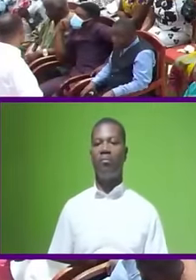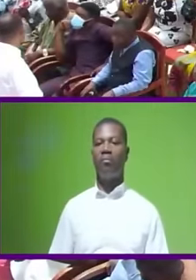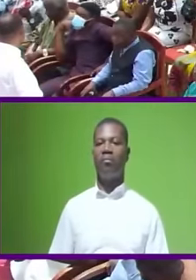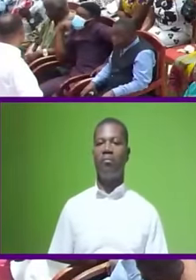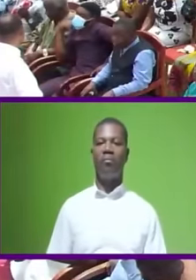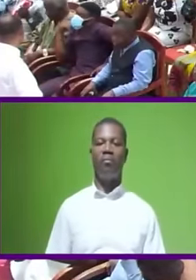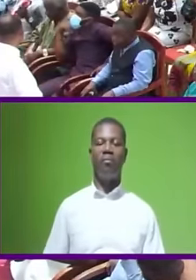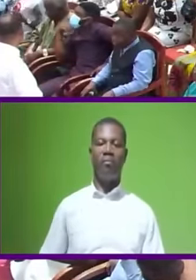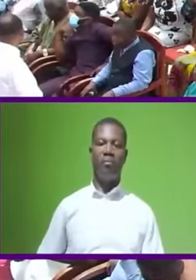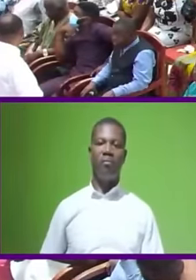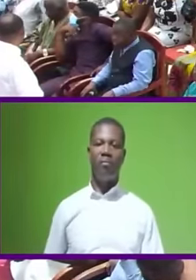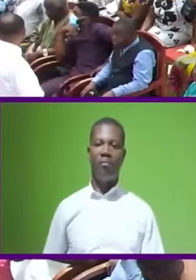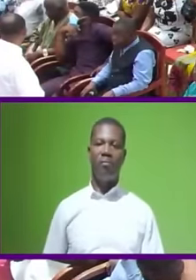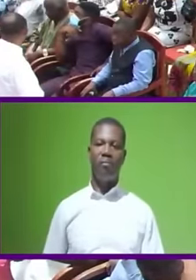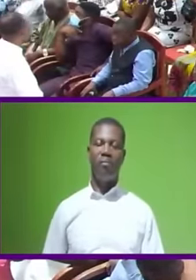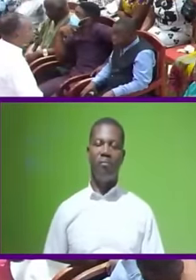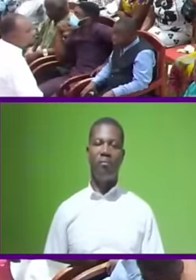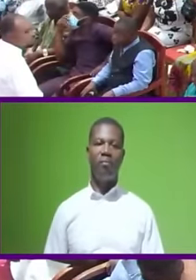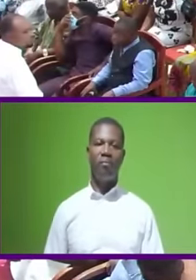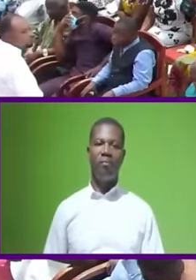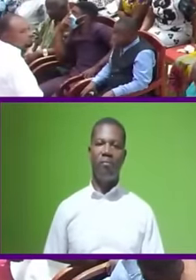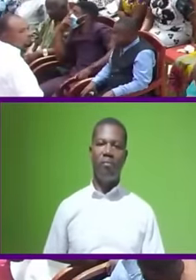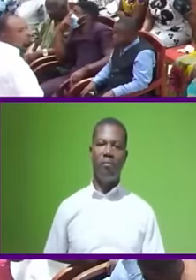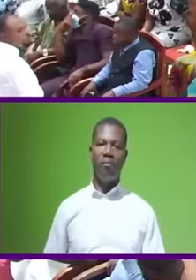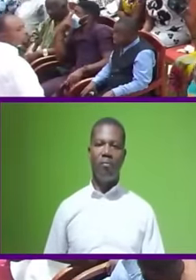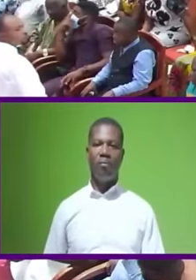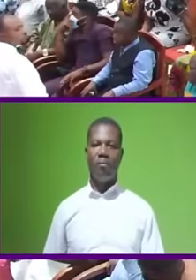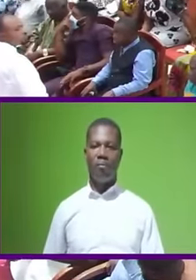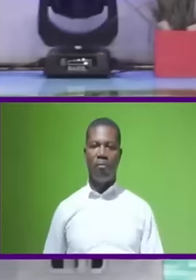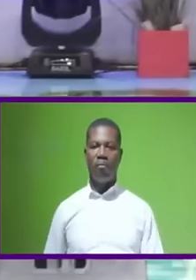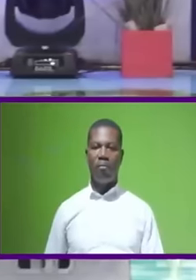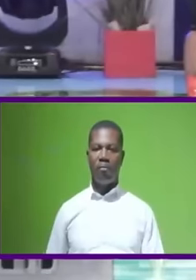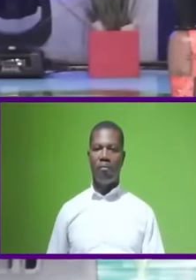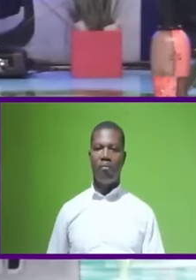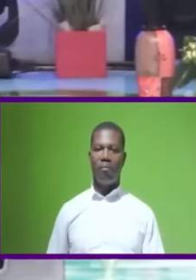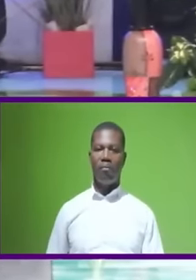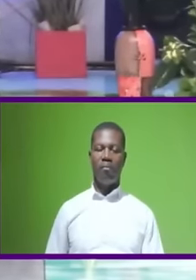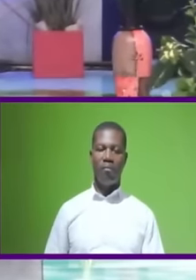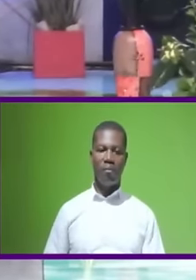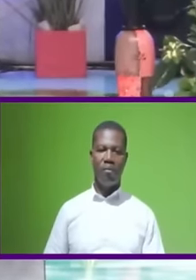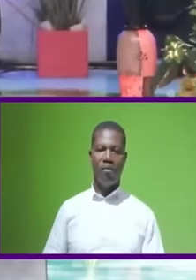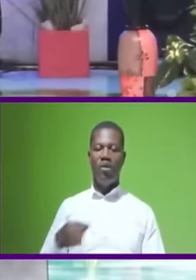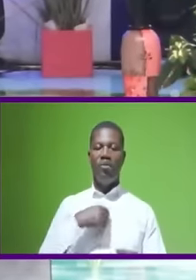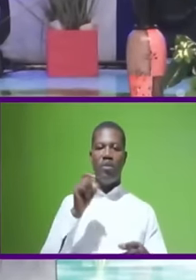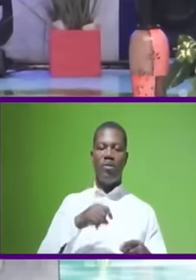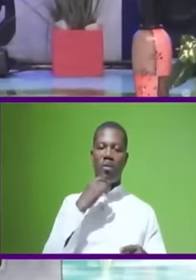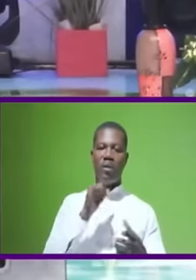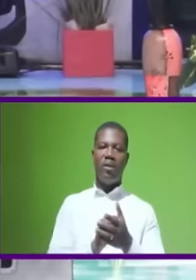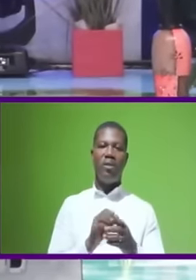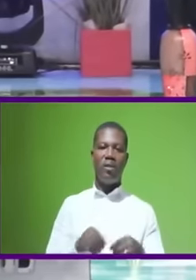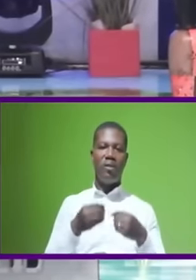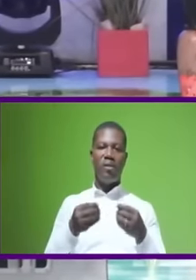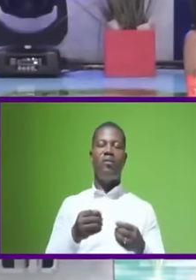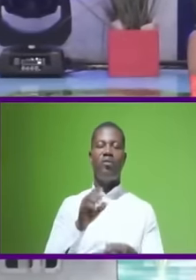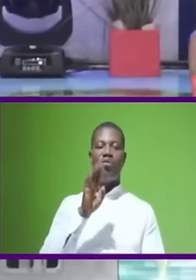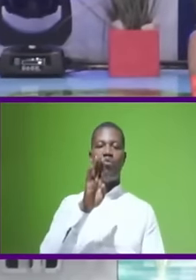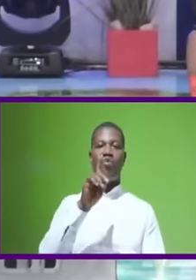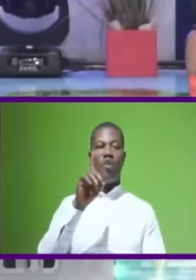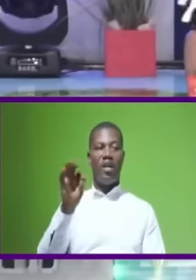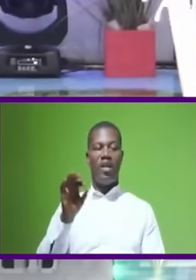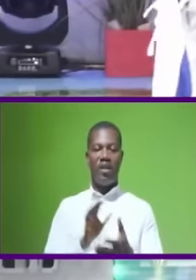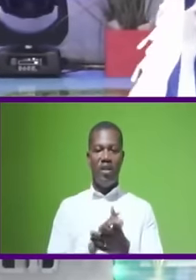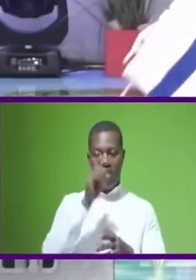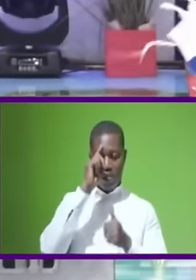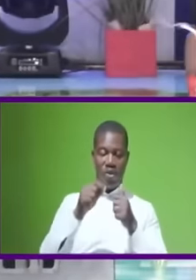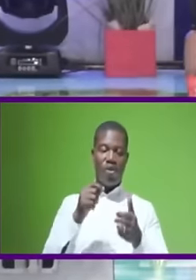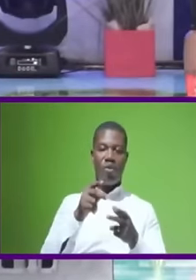cry. Praise the Lord. Hallelujah. Men nan kasa me de sabia ajune kase bawo because of